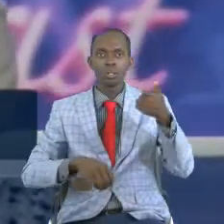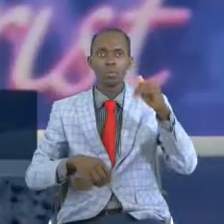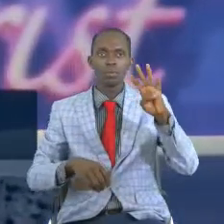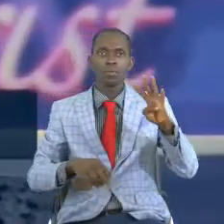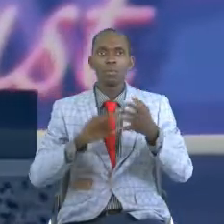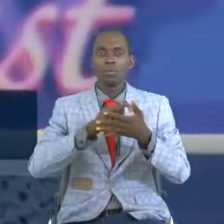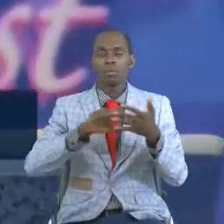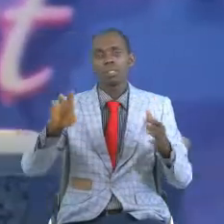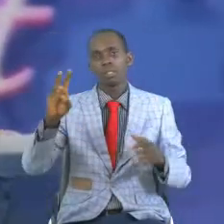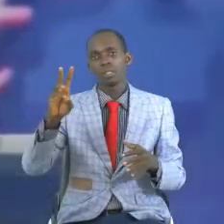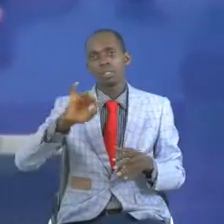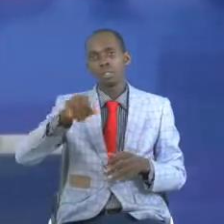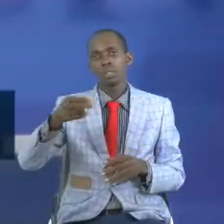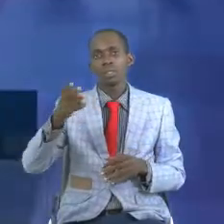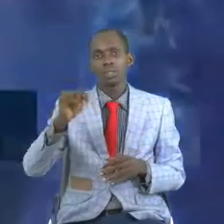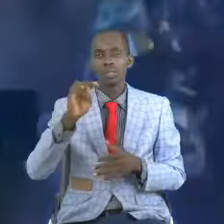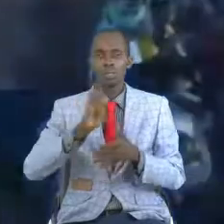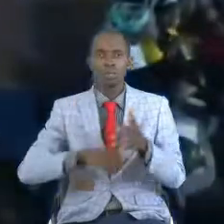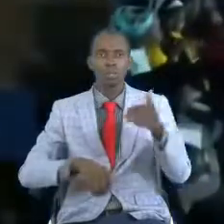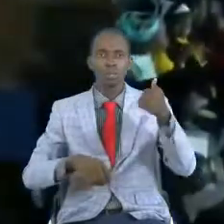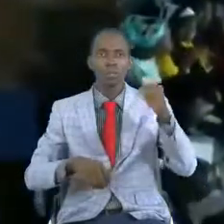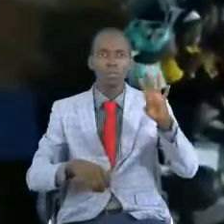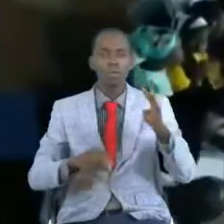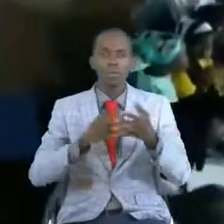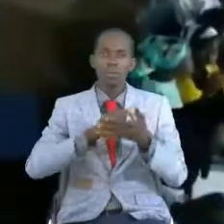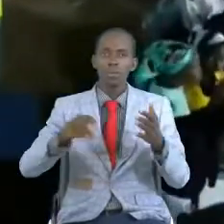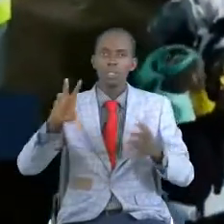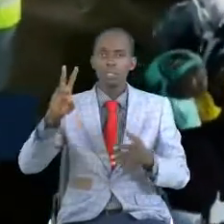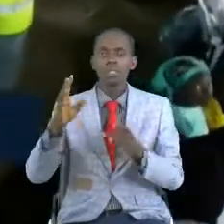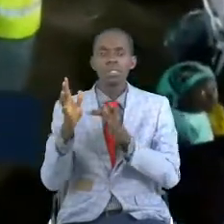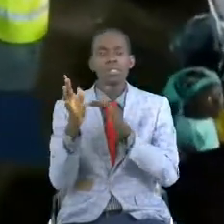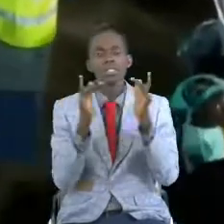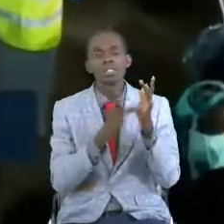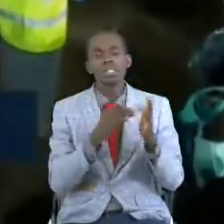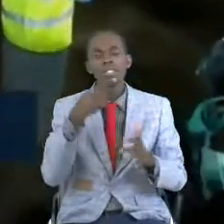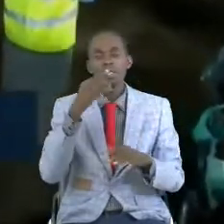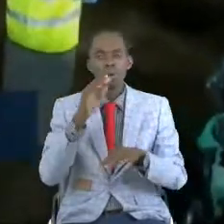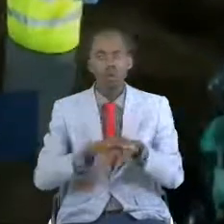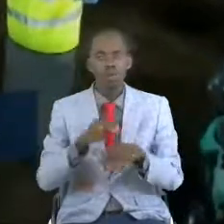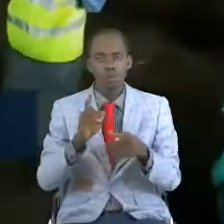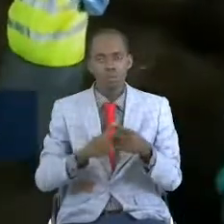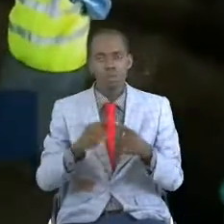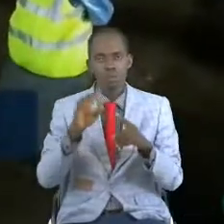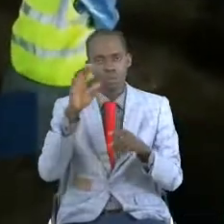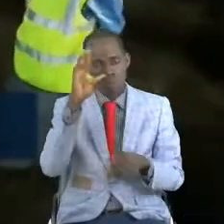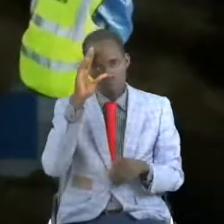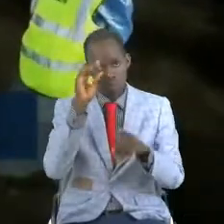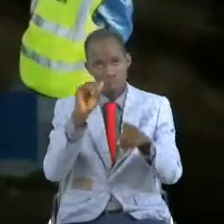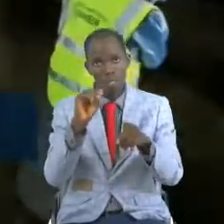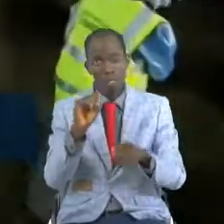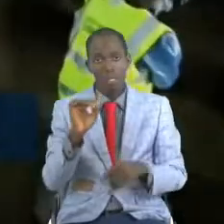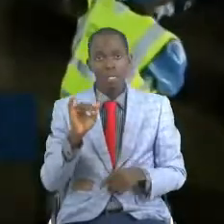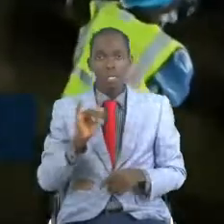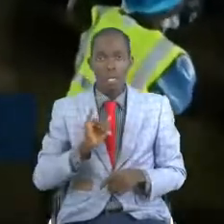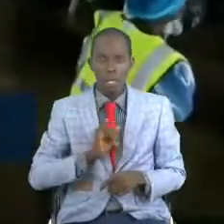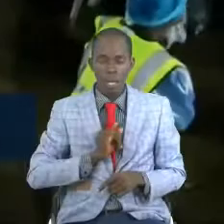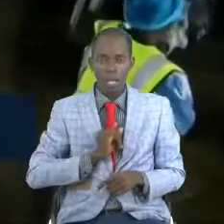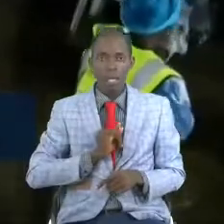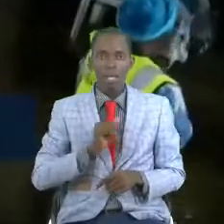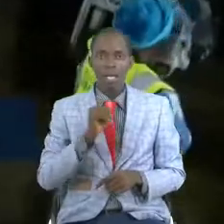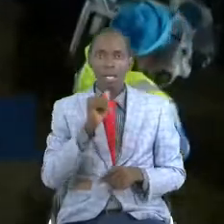6. John chapter 14, verse 6, Jesus says unto him, I am the